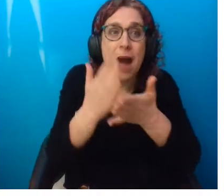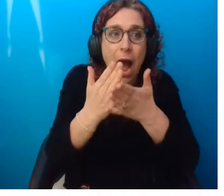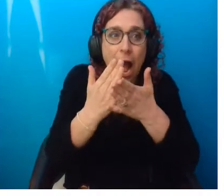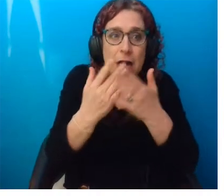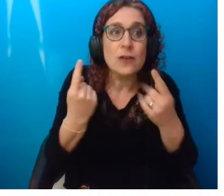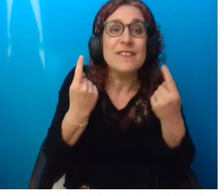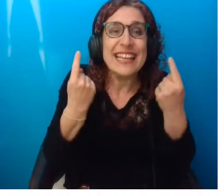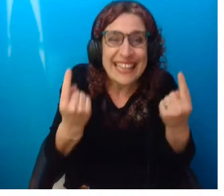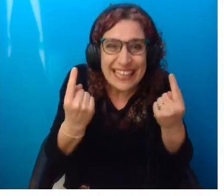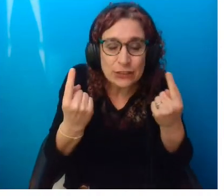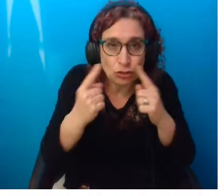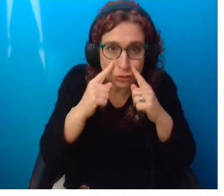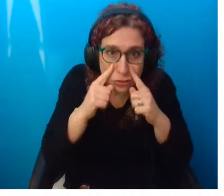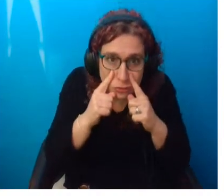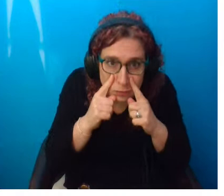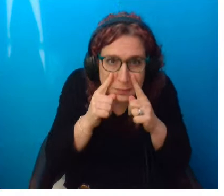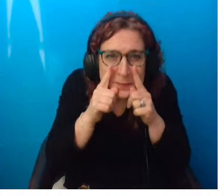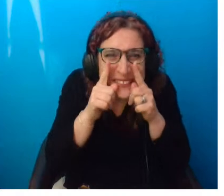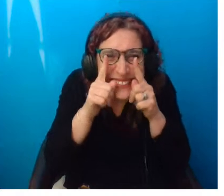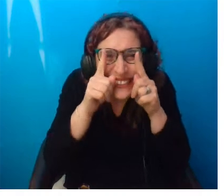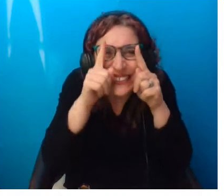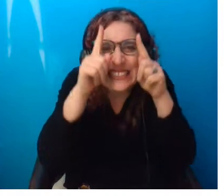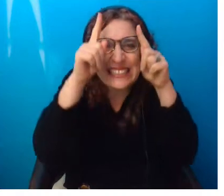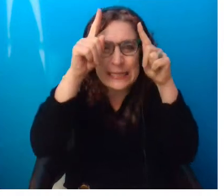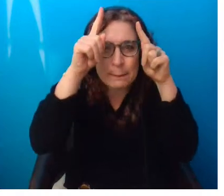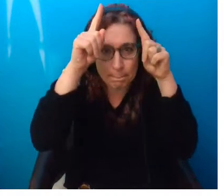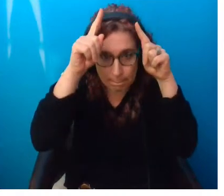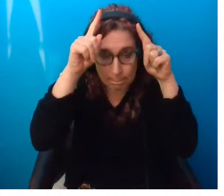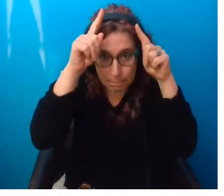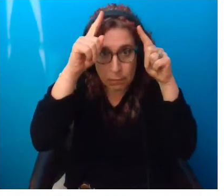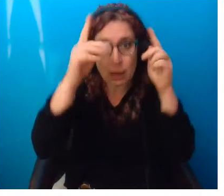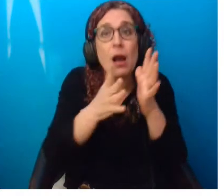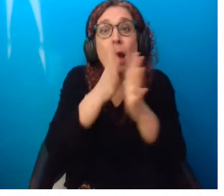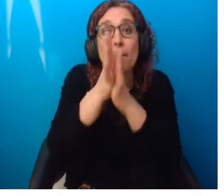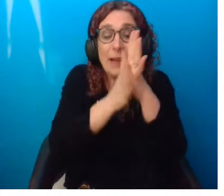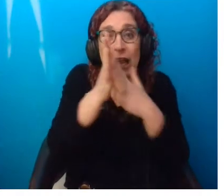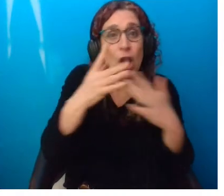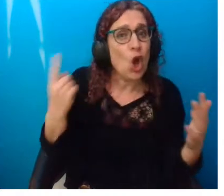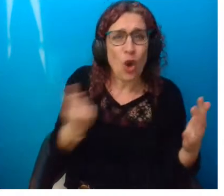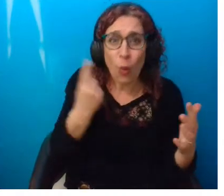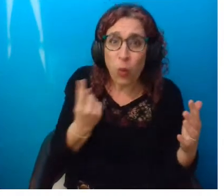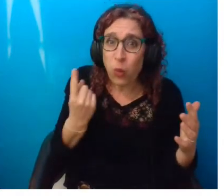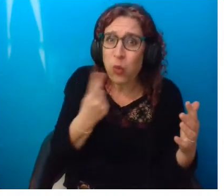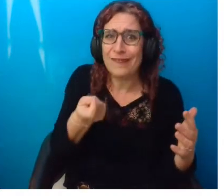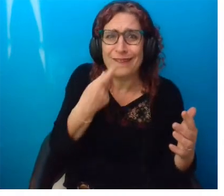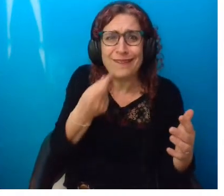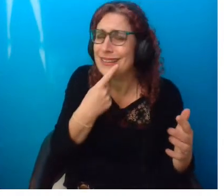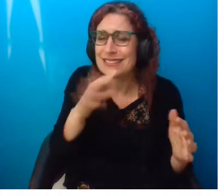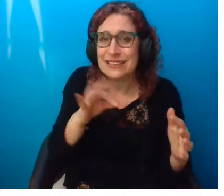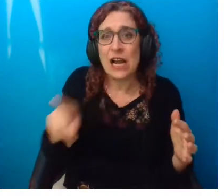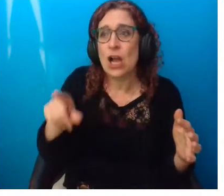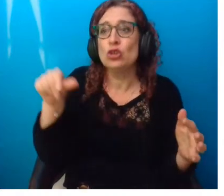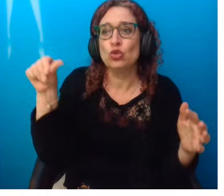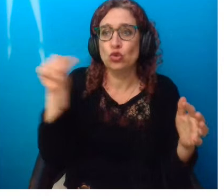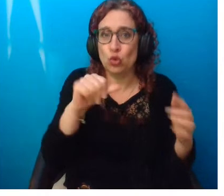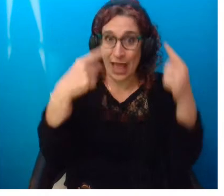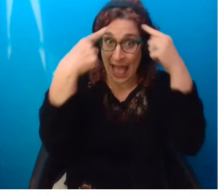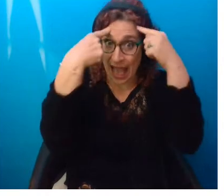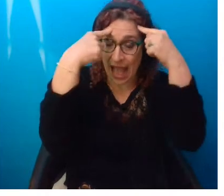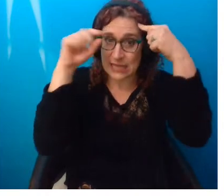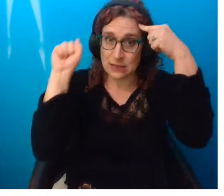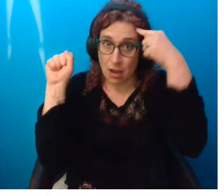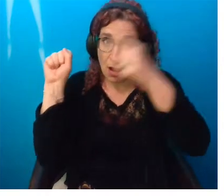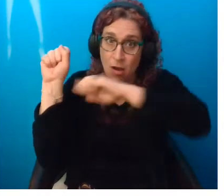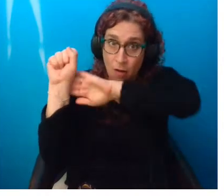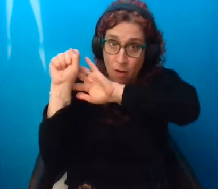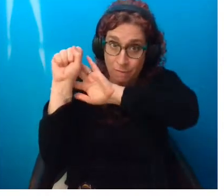nostril. So therefore, the recommendation would be for people to bend their head forward when they